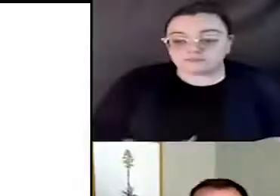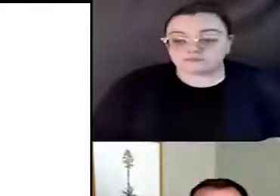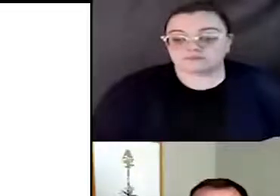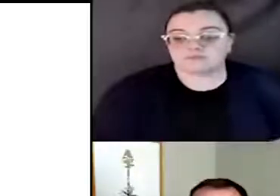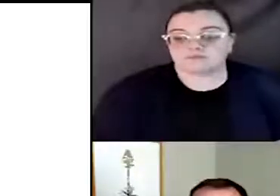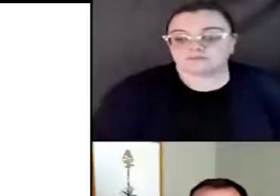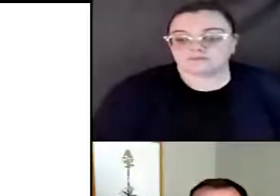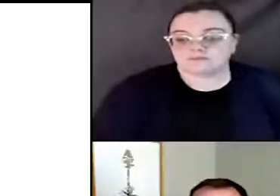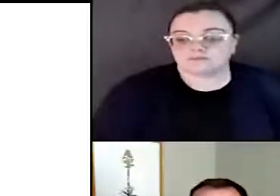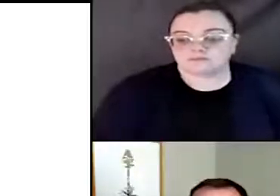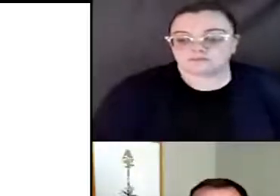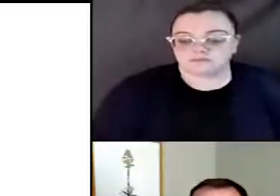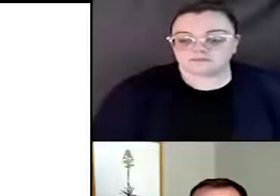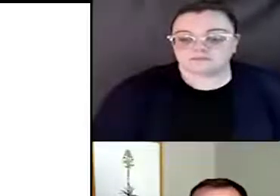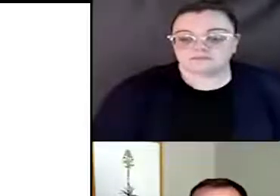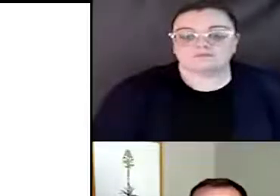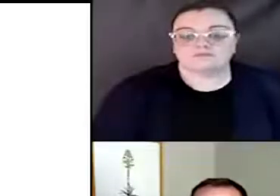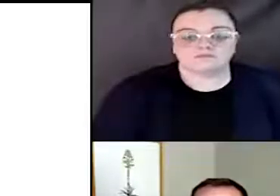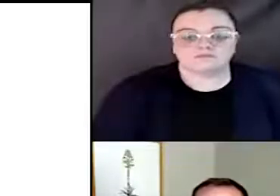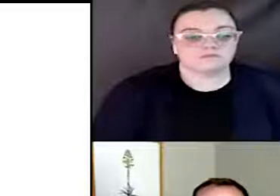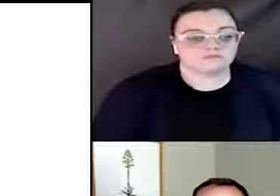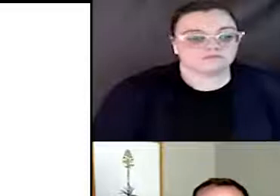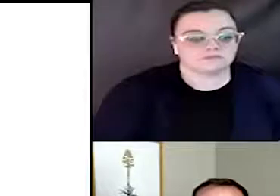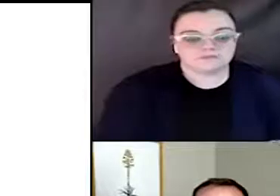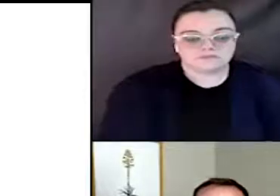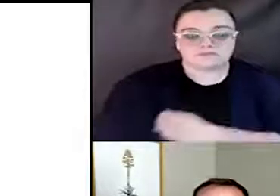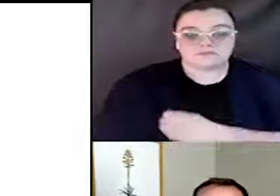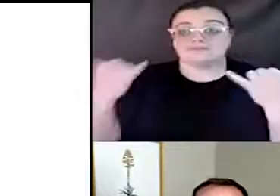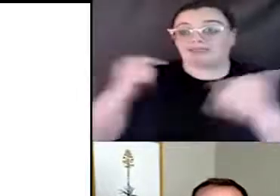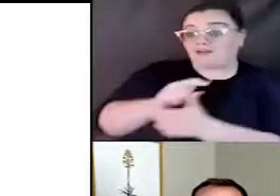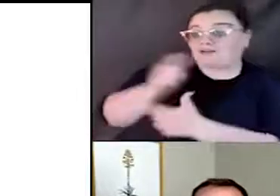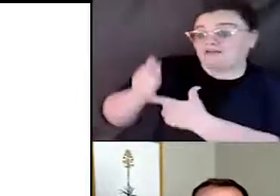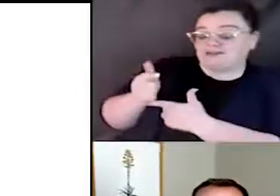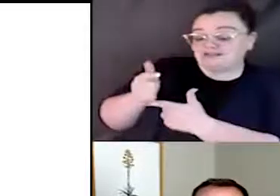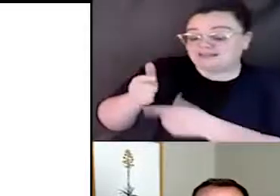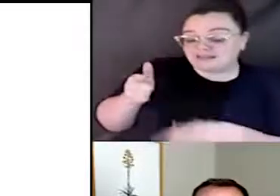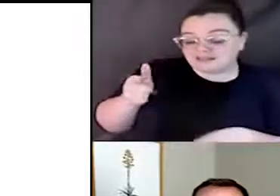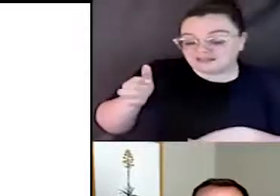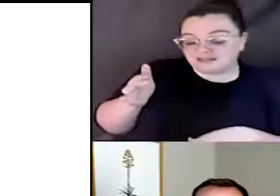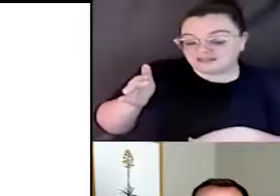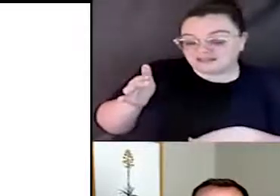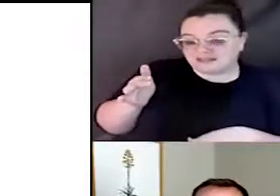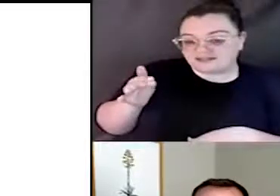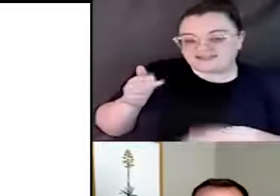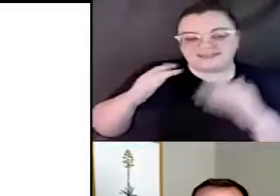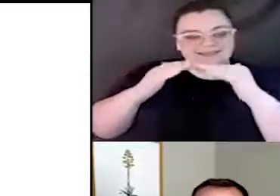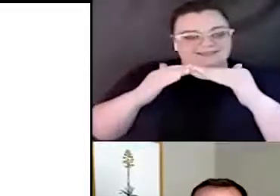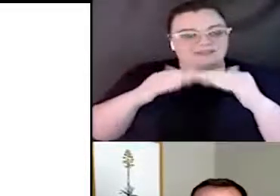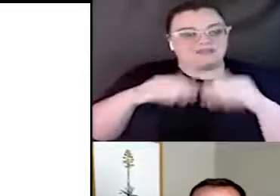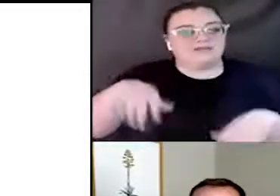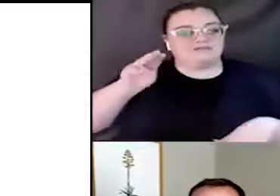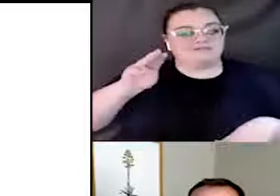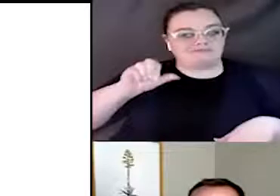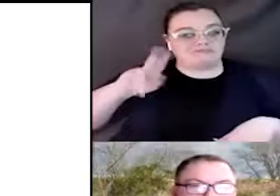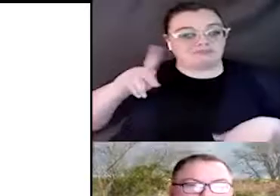Great. And now I guess I'd like to hand it back over to our esteemed colleague, Mark Benthien, to give us an